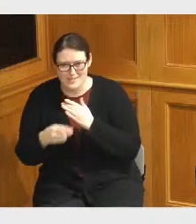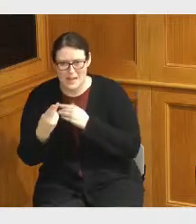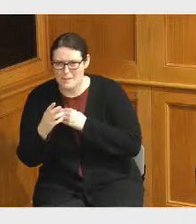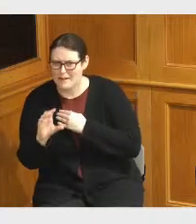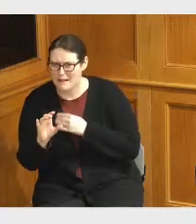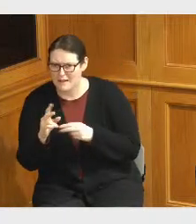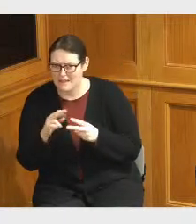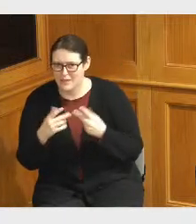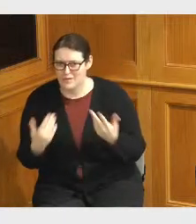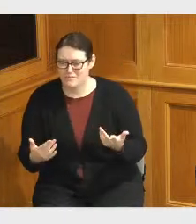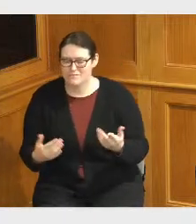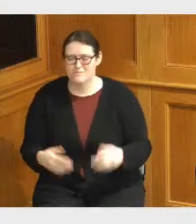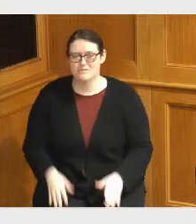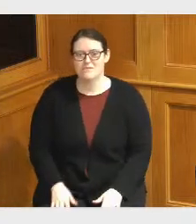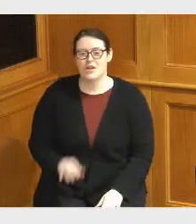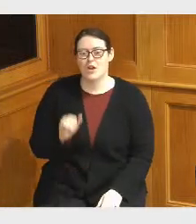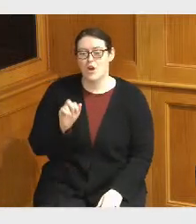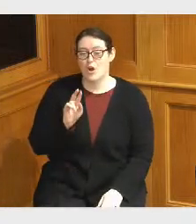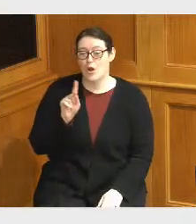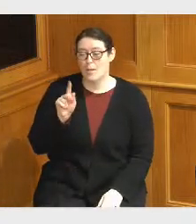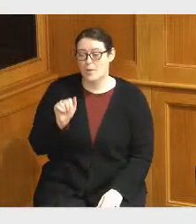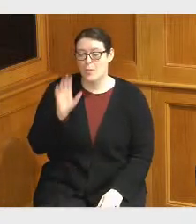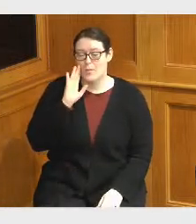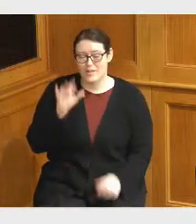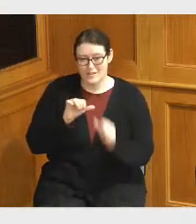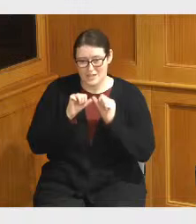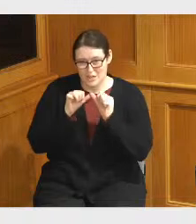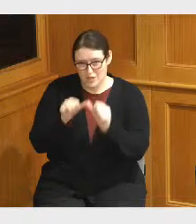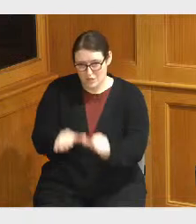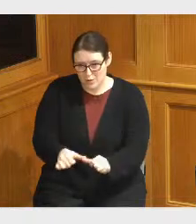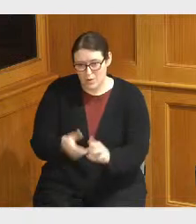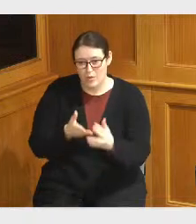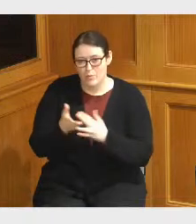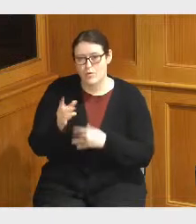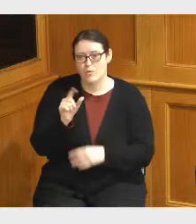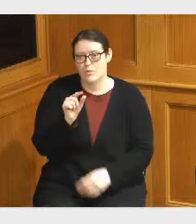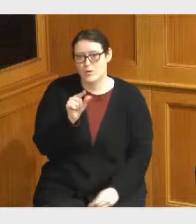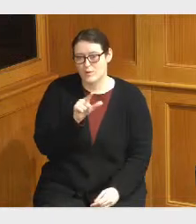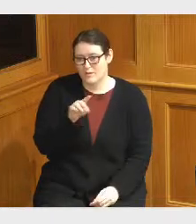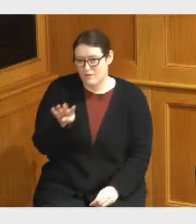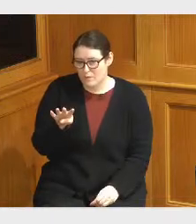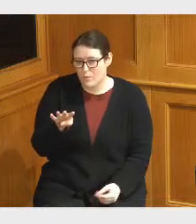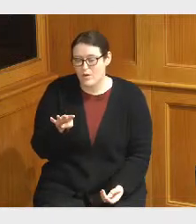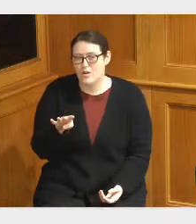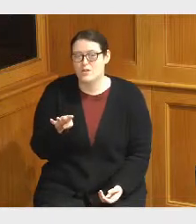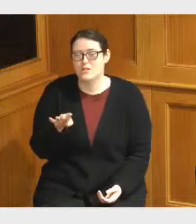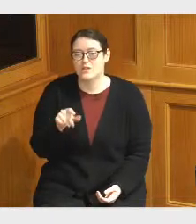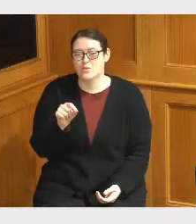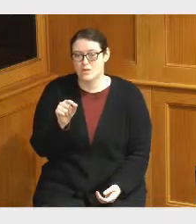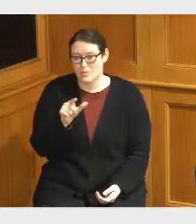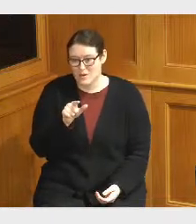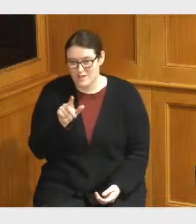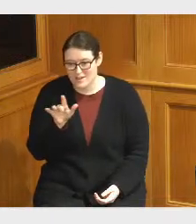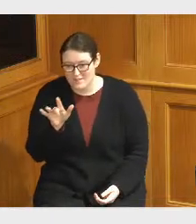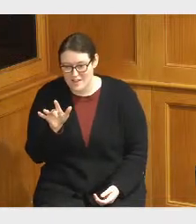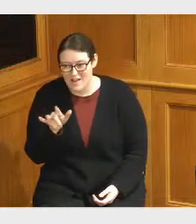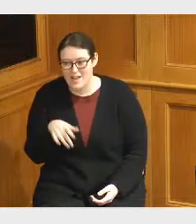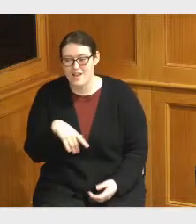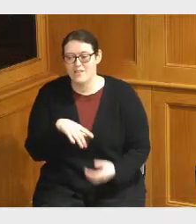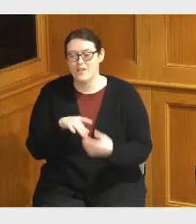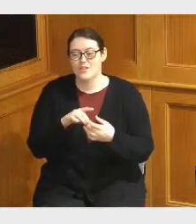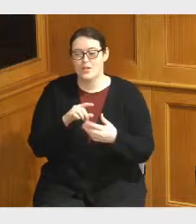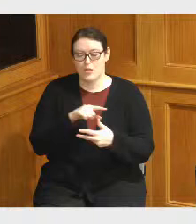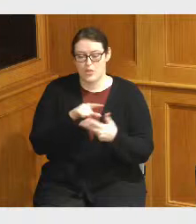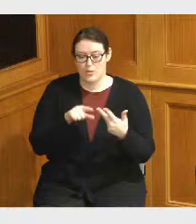bus, ARPA will continue beyond 2024 to pay for several costs related to the bus, including the 3